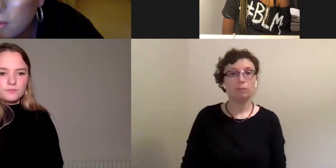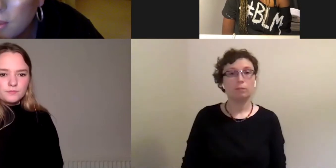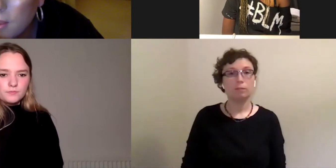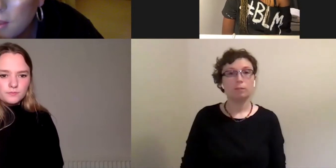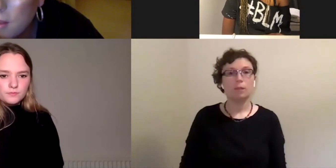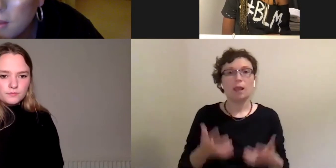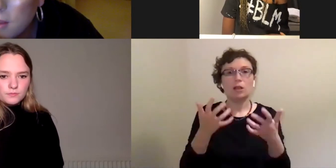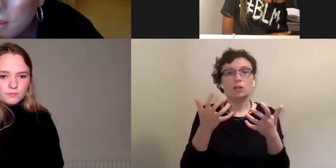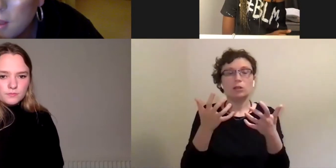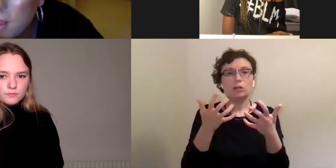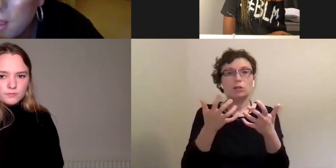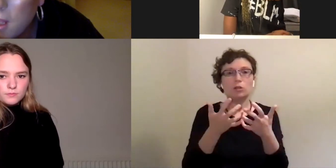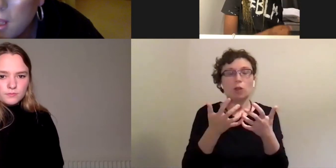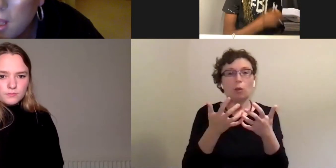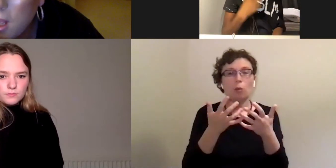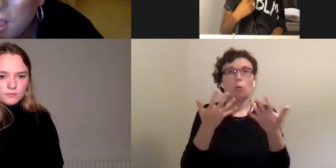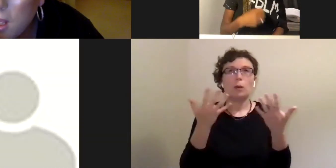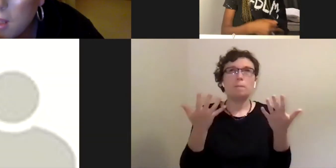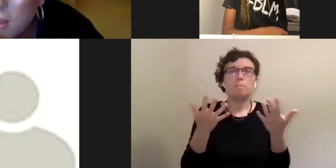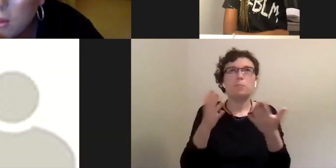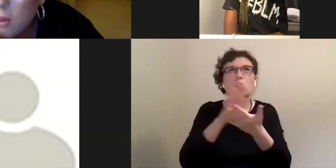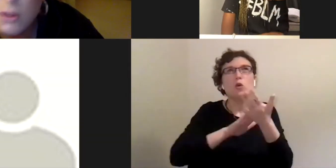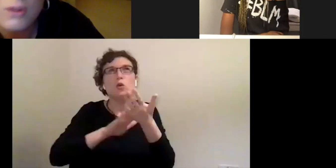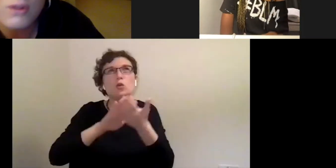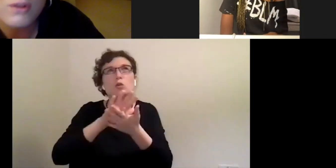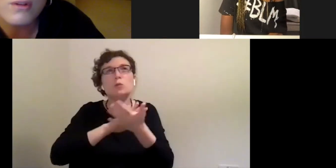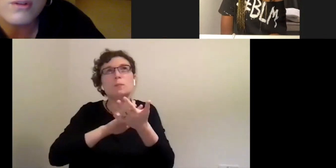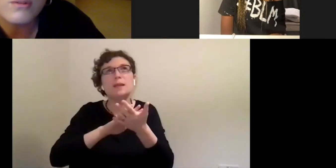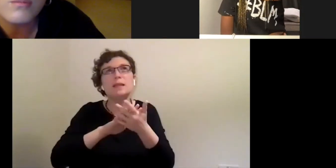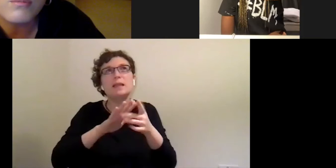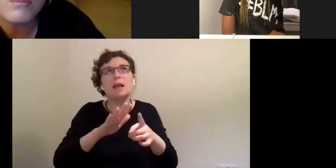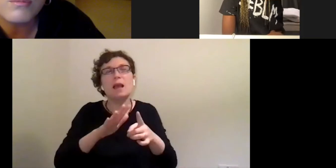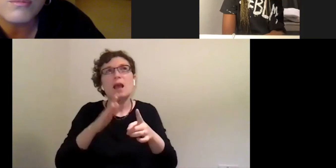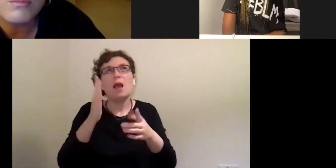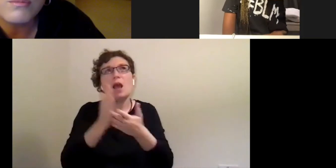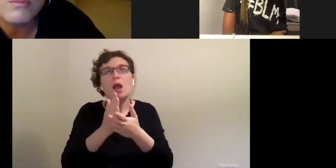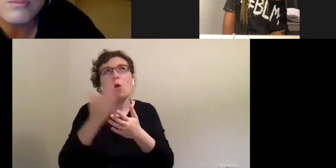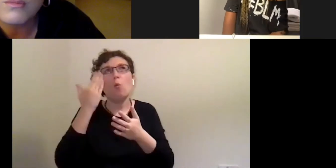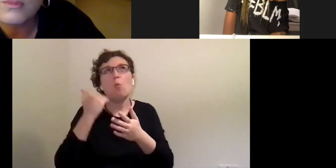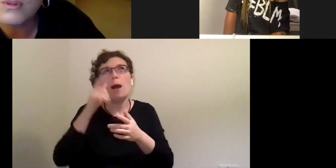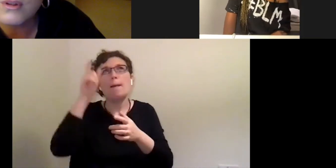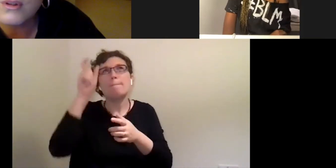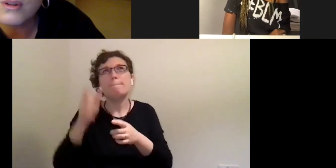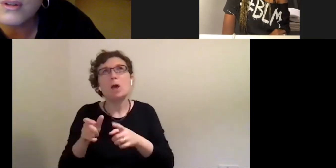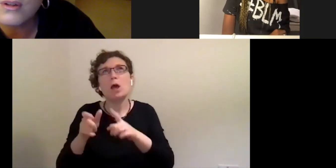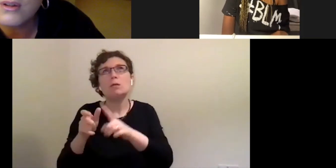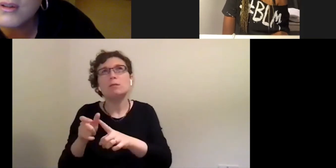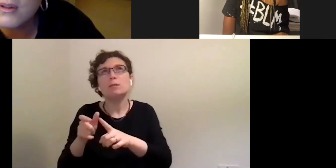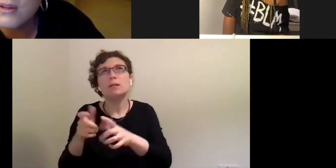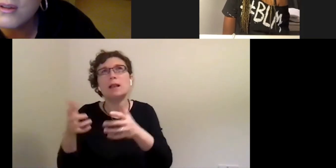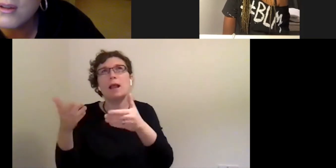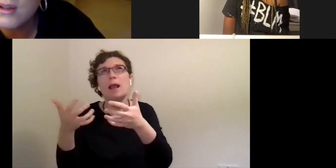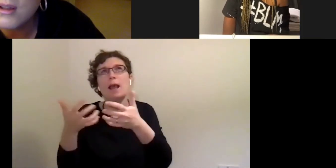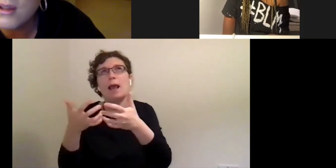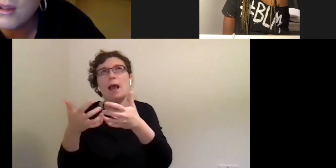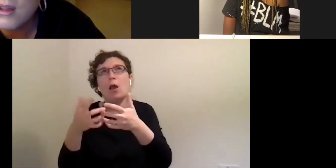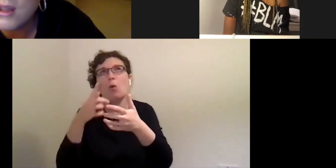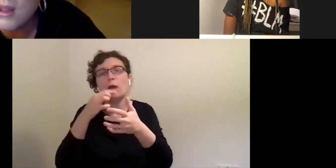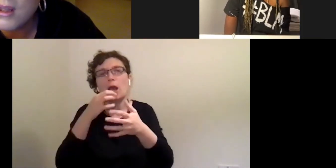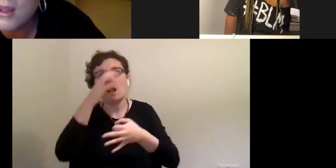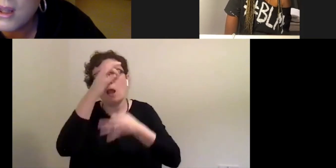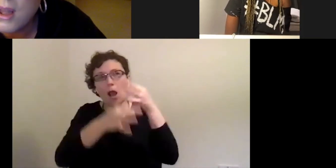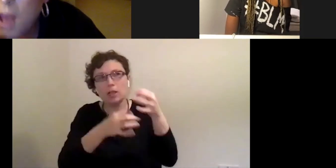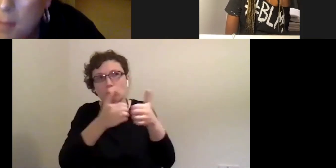What do you mean, like how do you just ask Black people about their experiences? Is that the